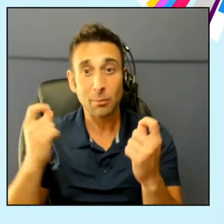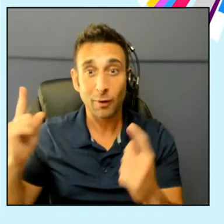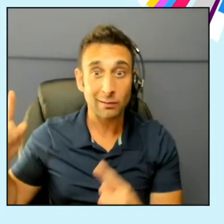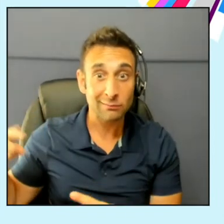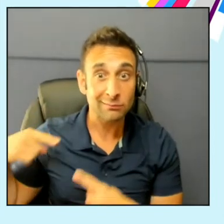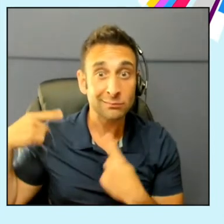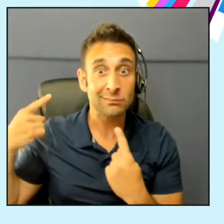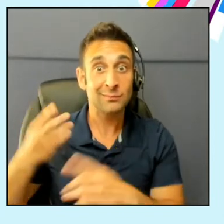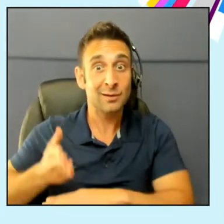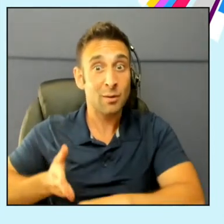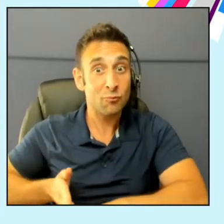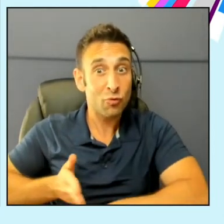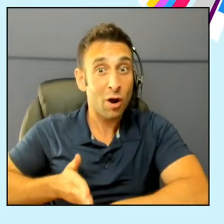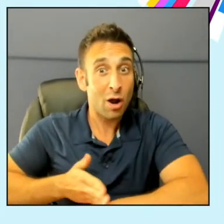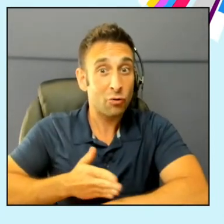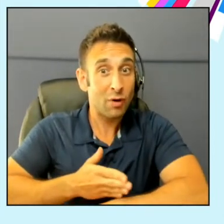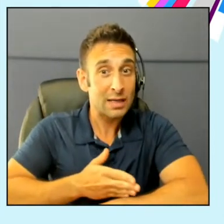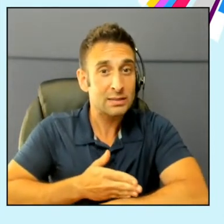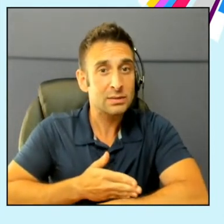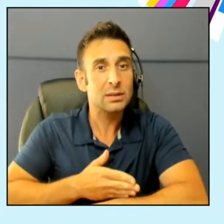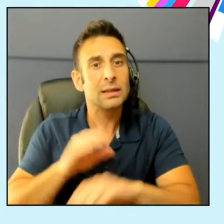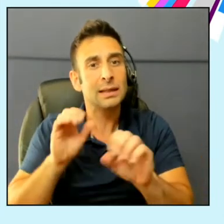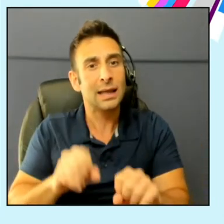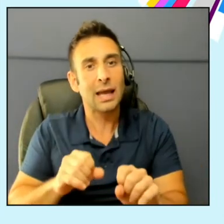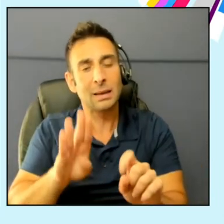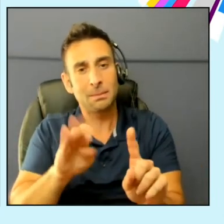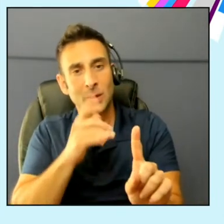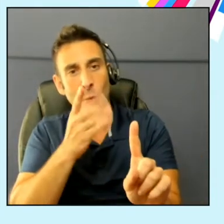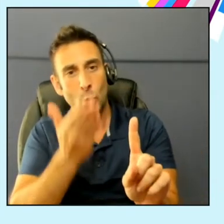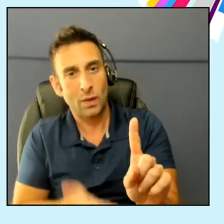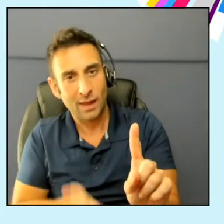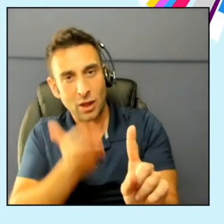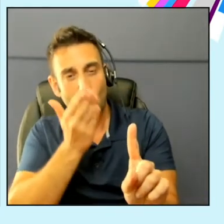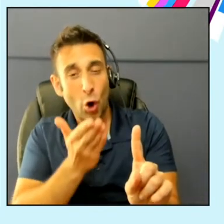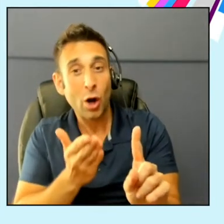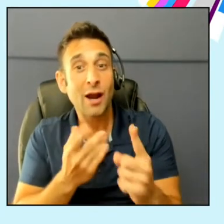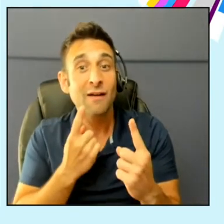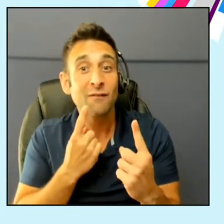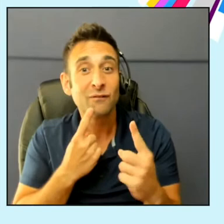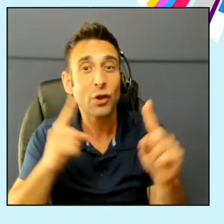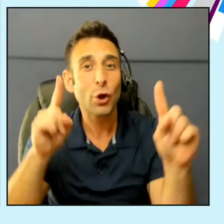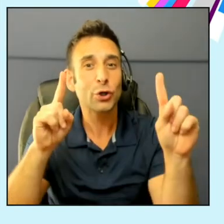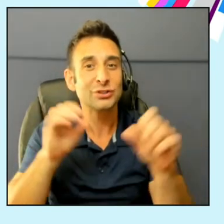people to be who they are and to flourish in their relationships.